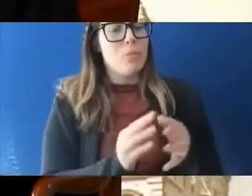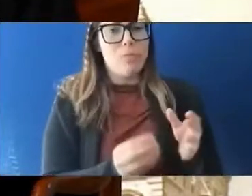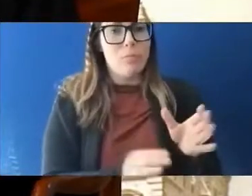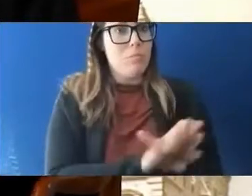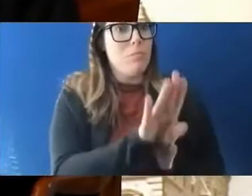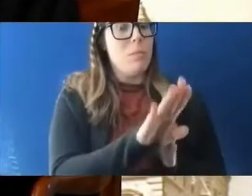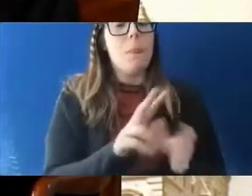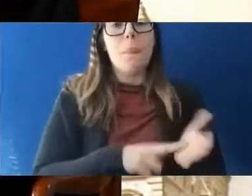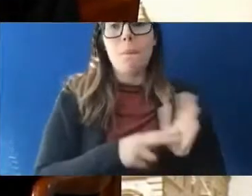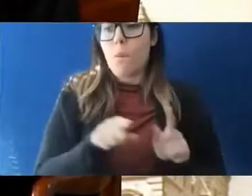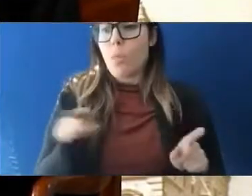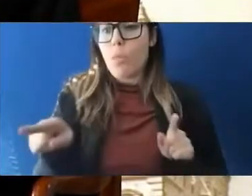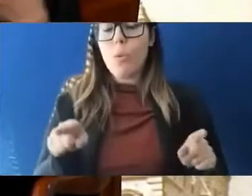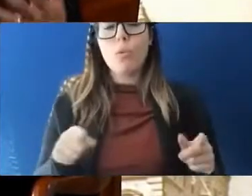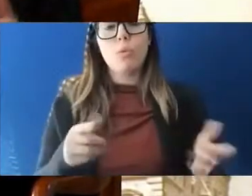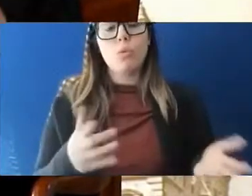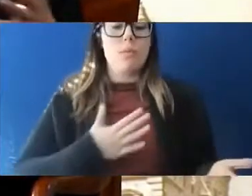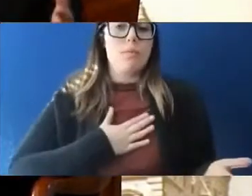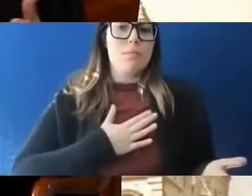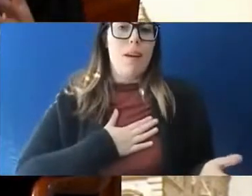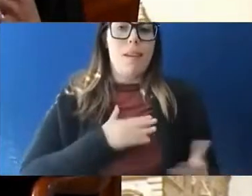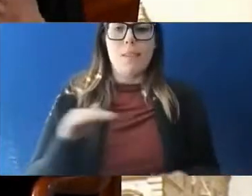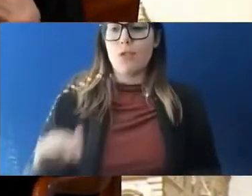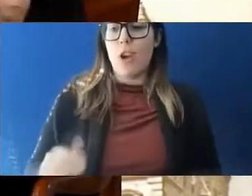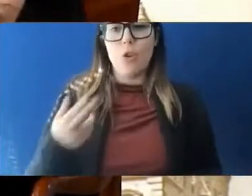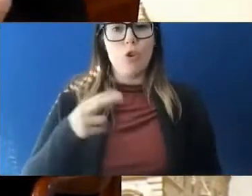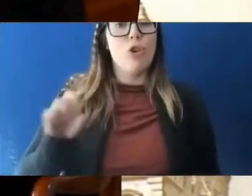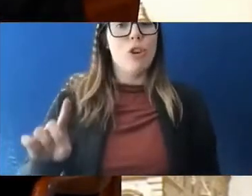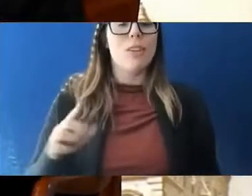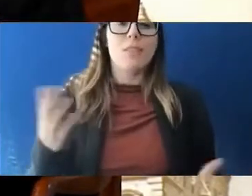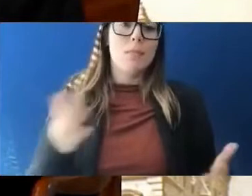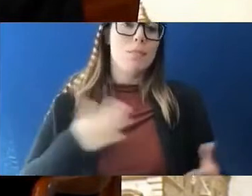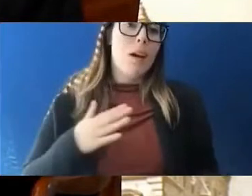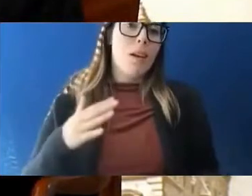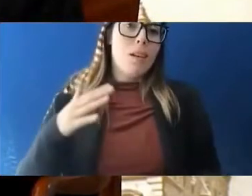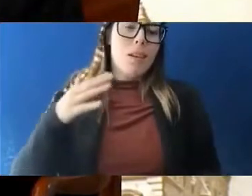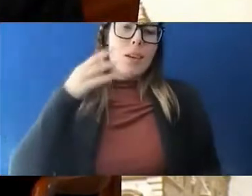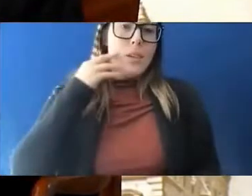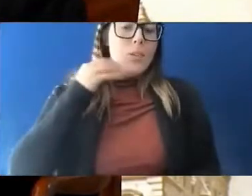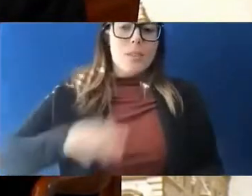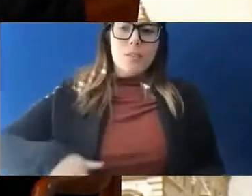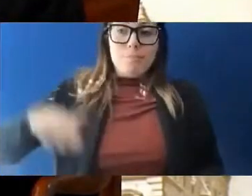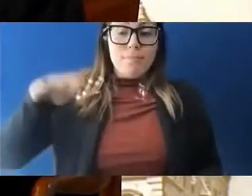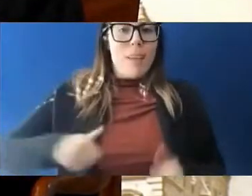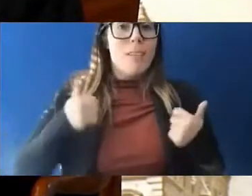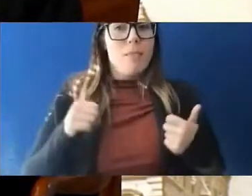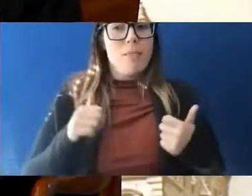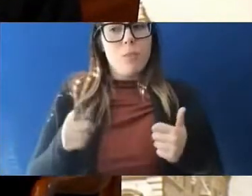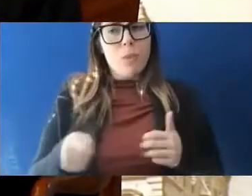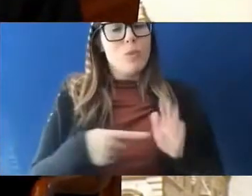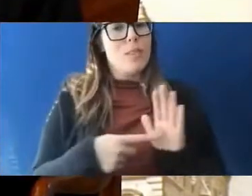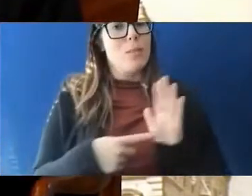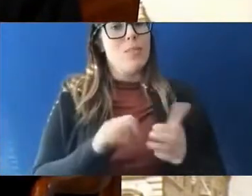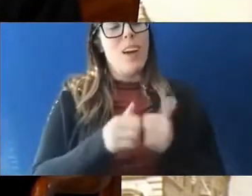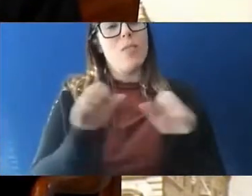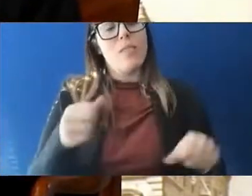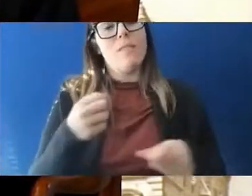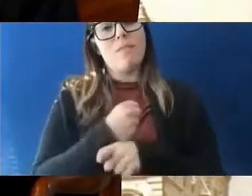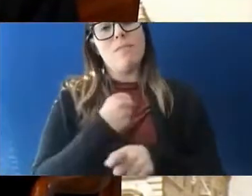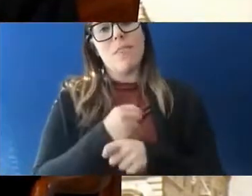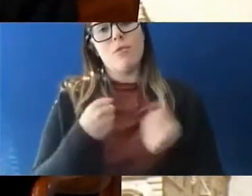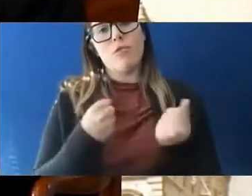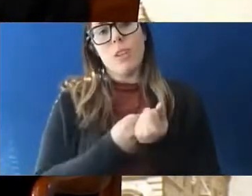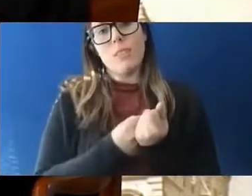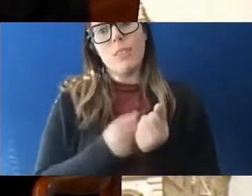very much, in my childhood through my life, the examples of how you fight for justice. A big part of that is fighting